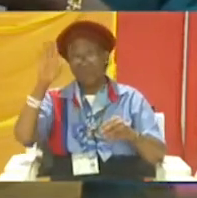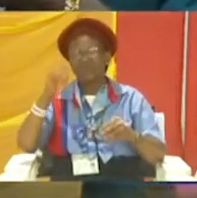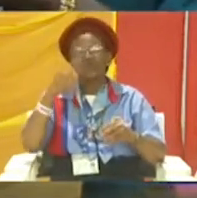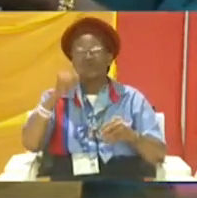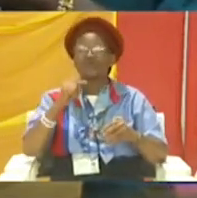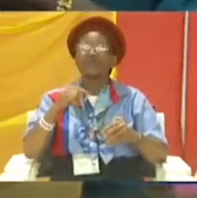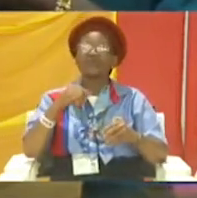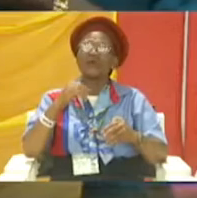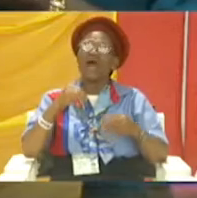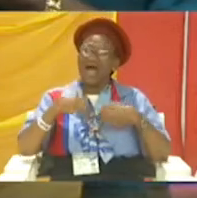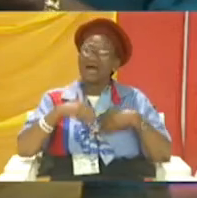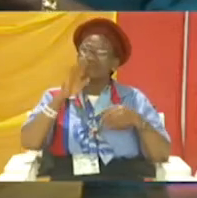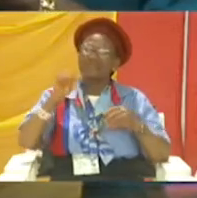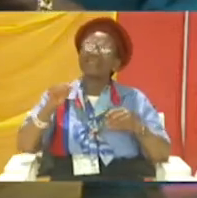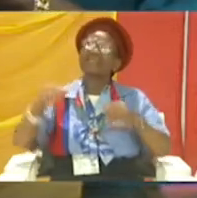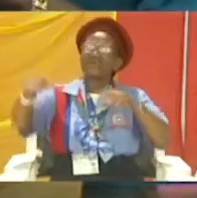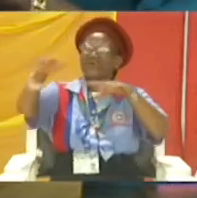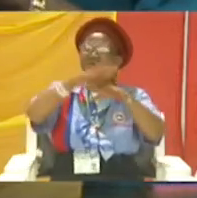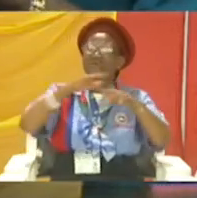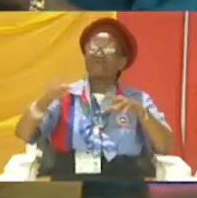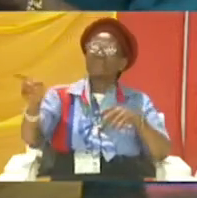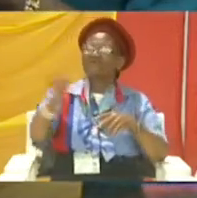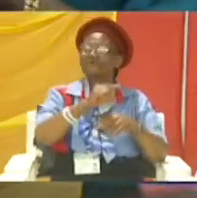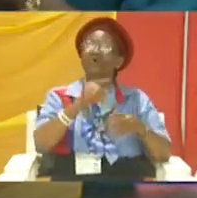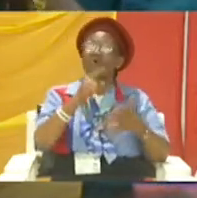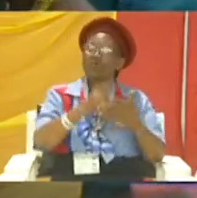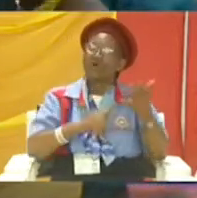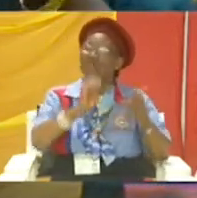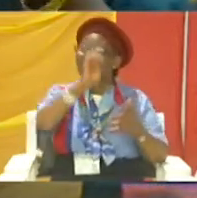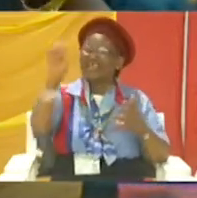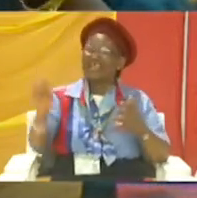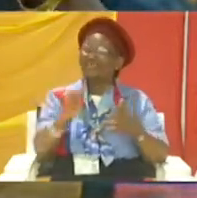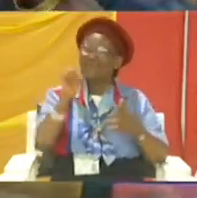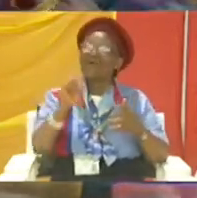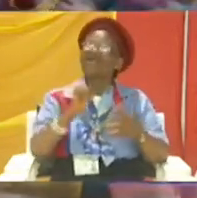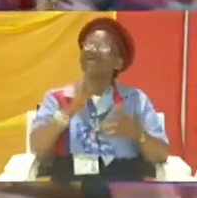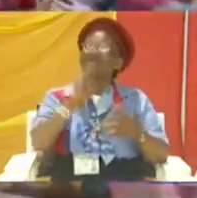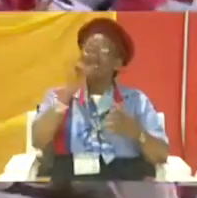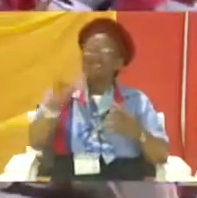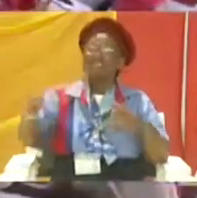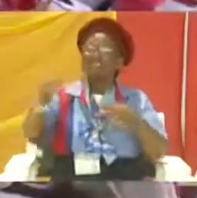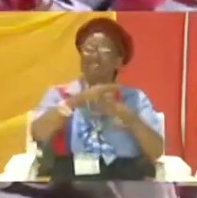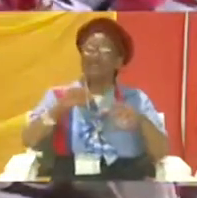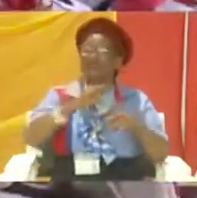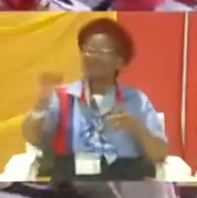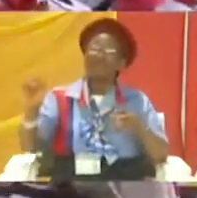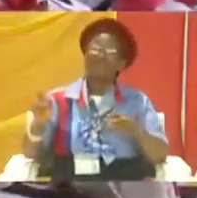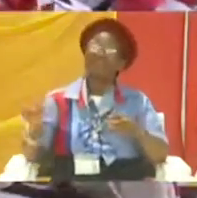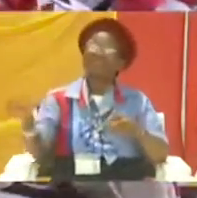Whatever it is that is covering you, the fire of God will consume it